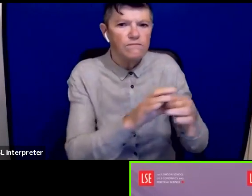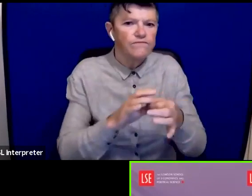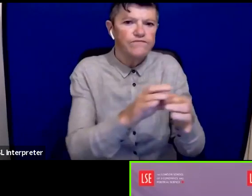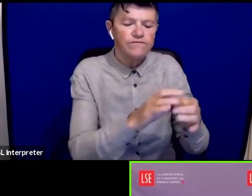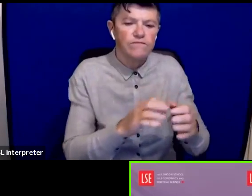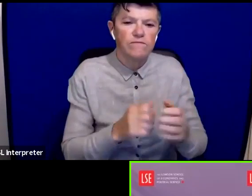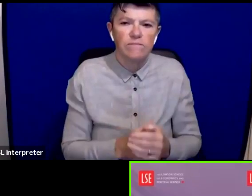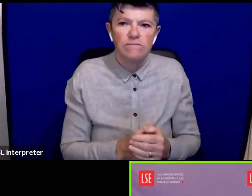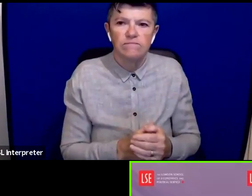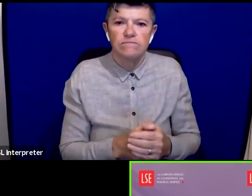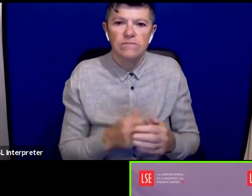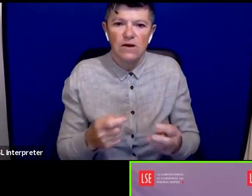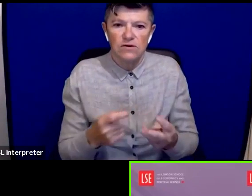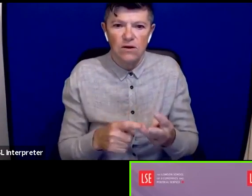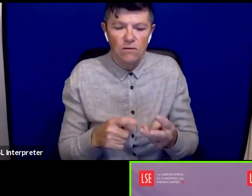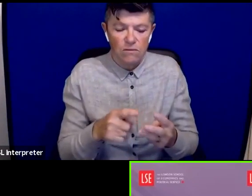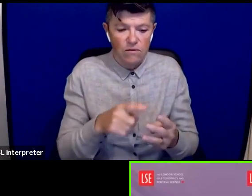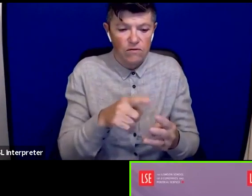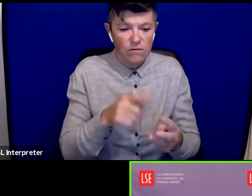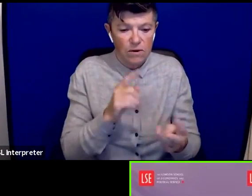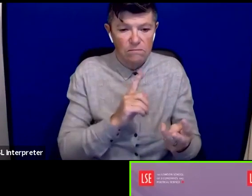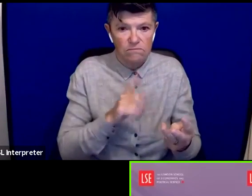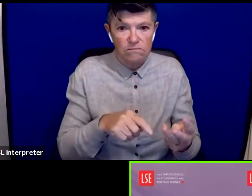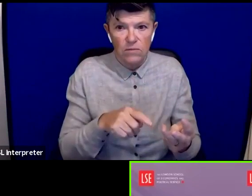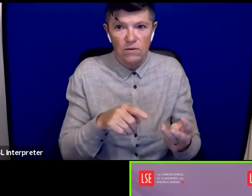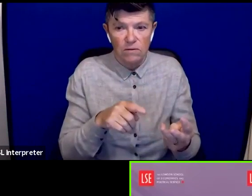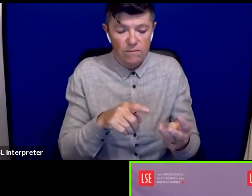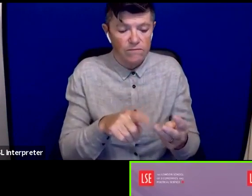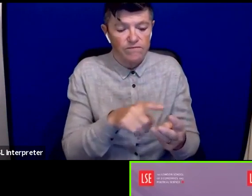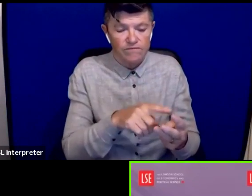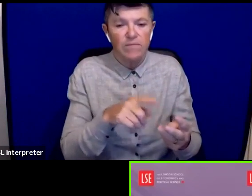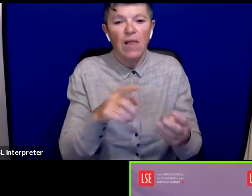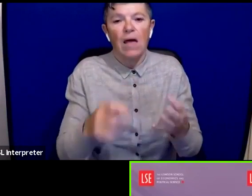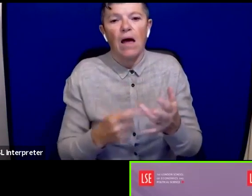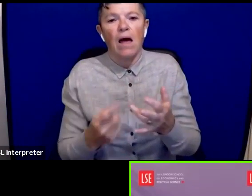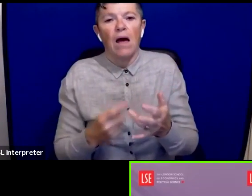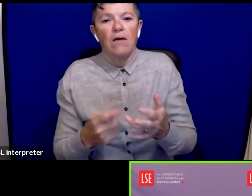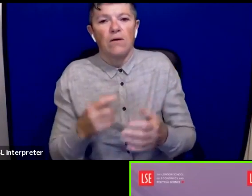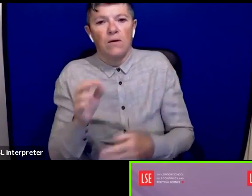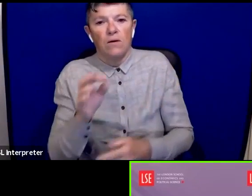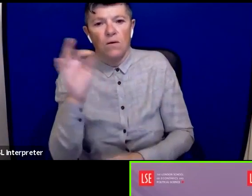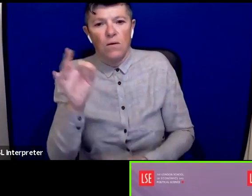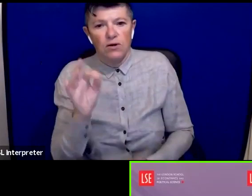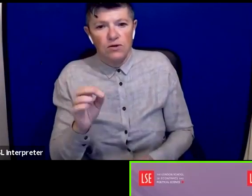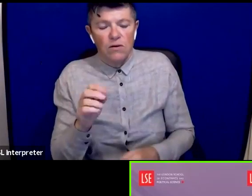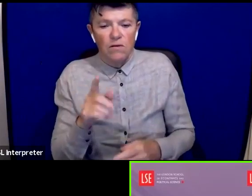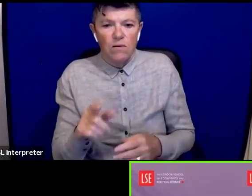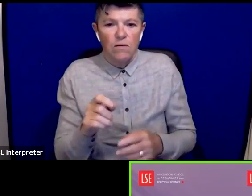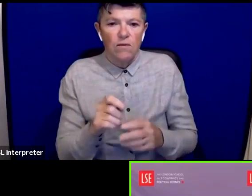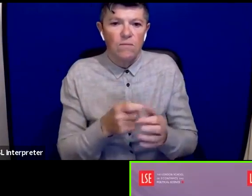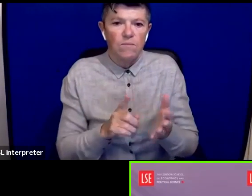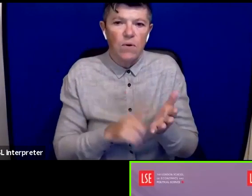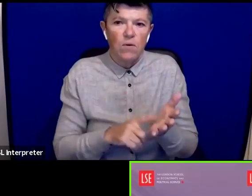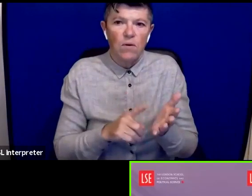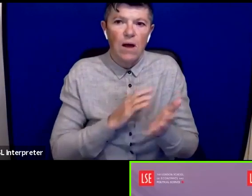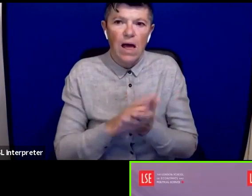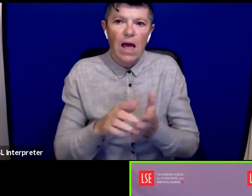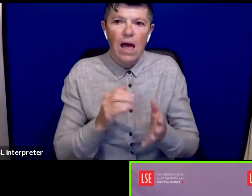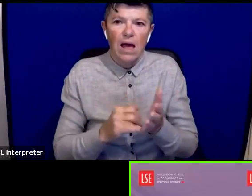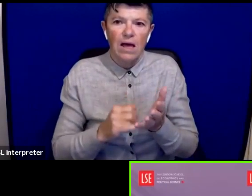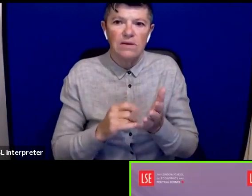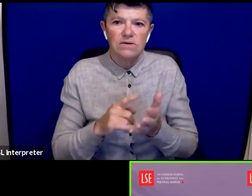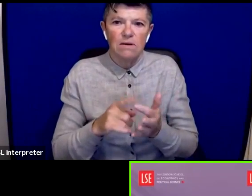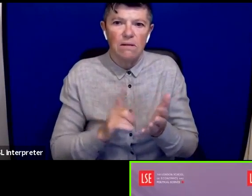Andrés, Santiago, and Nora. Okay. Another question from Paul Hasselbring is one actually that